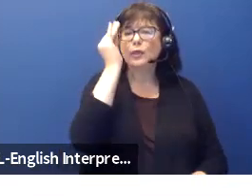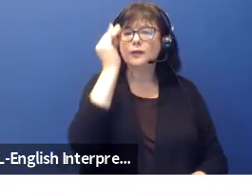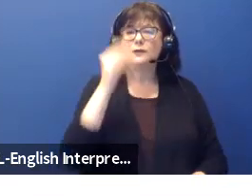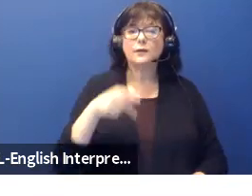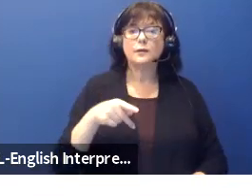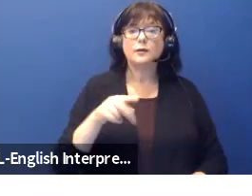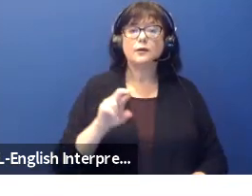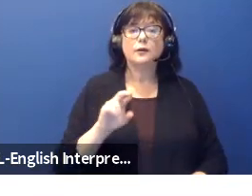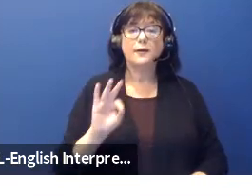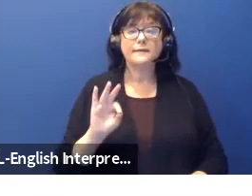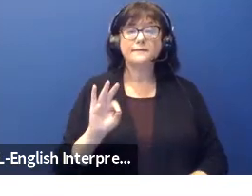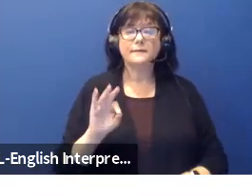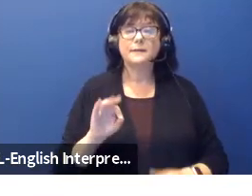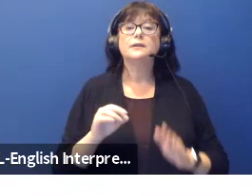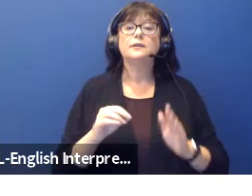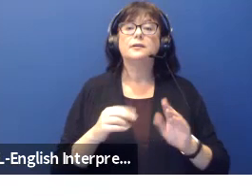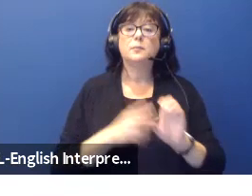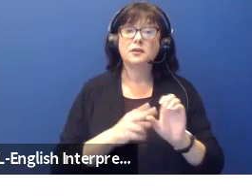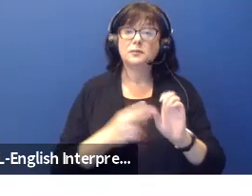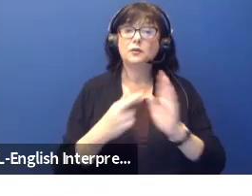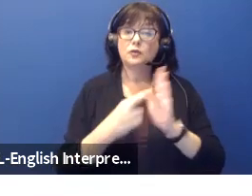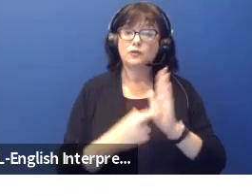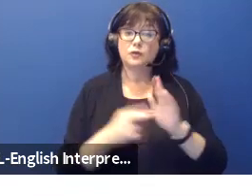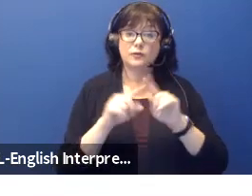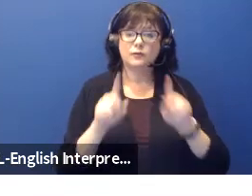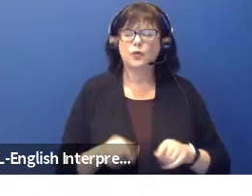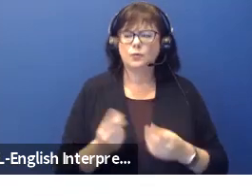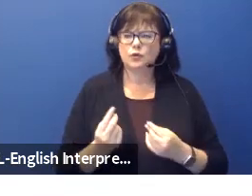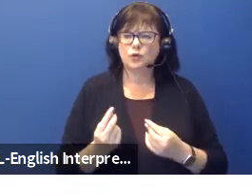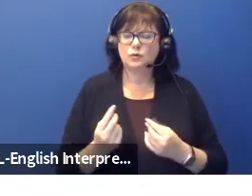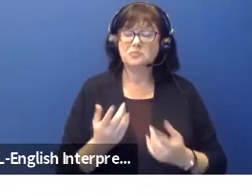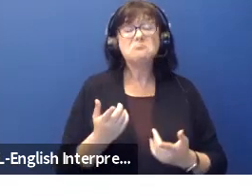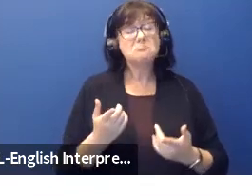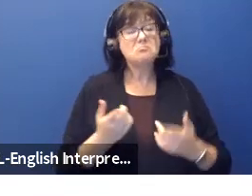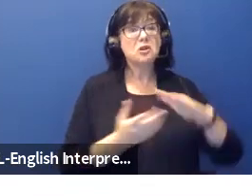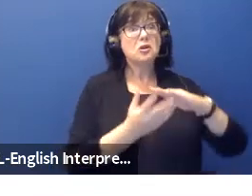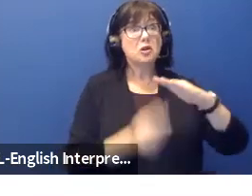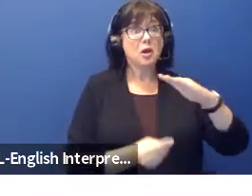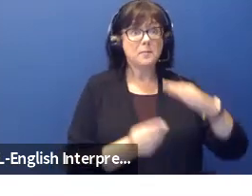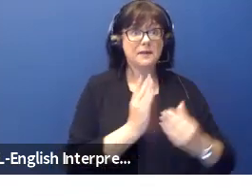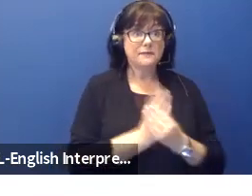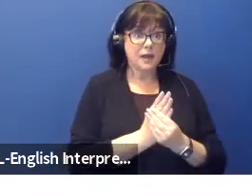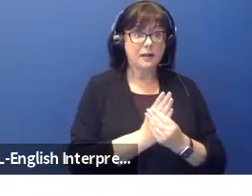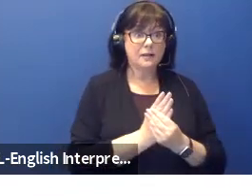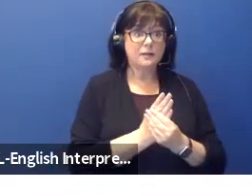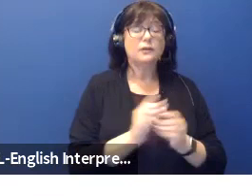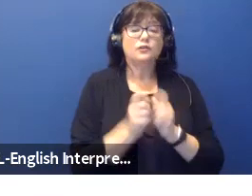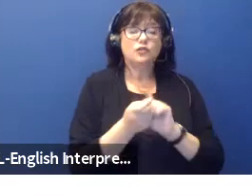a digital version of it. I think Lisa, making a copy and redating it, I mean, that's certainly one way.